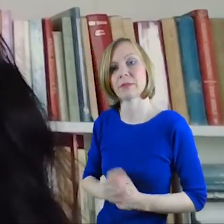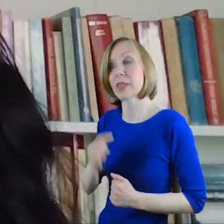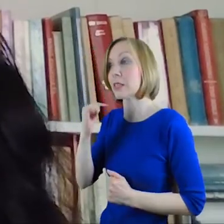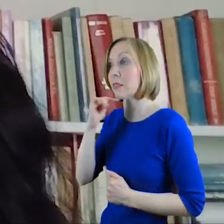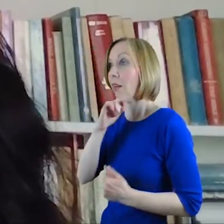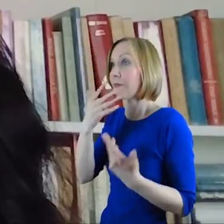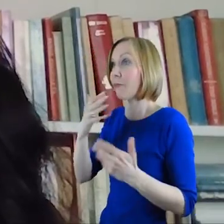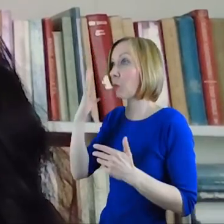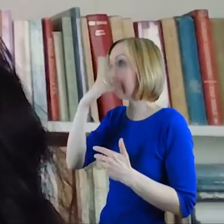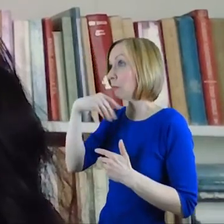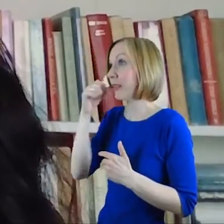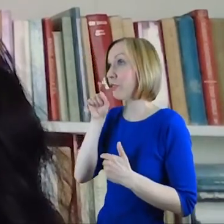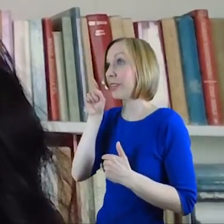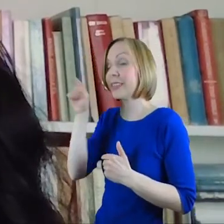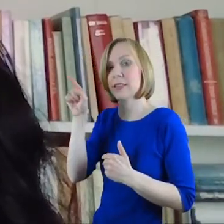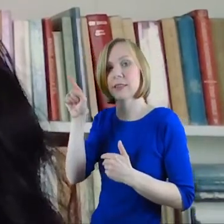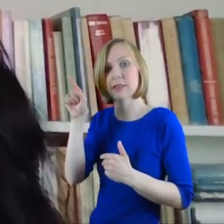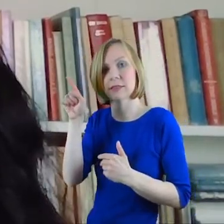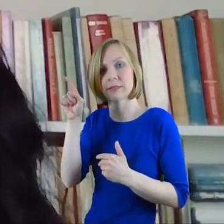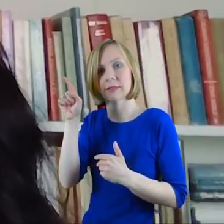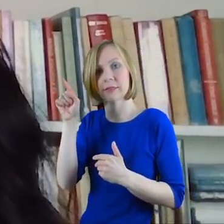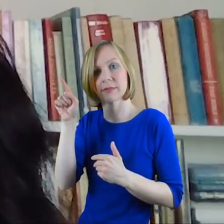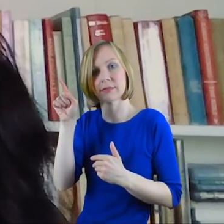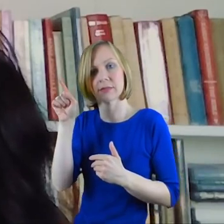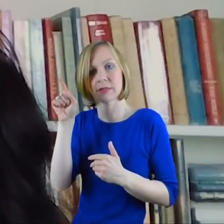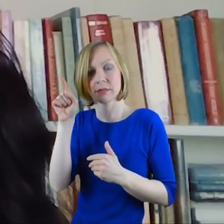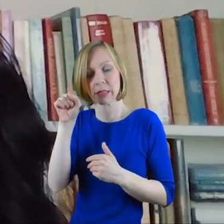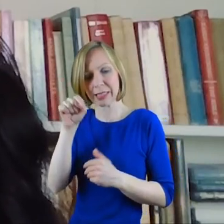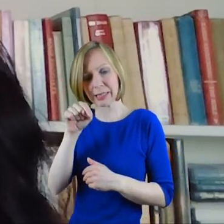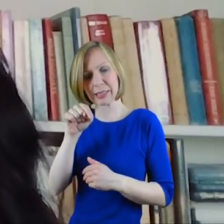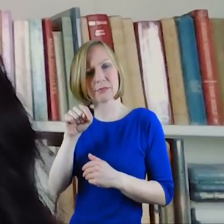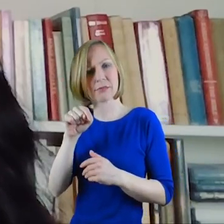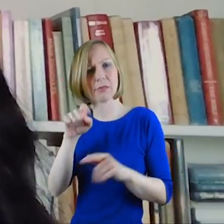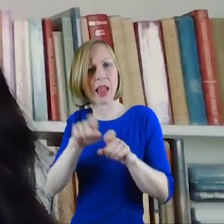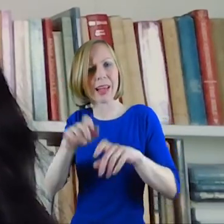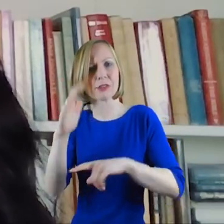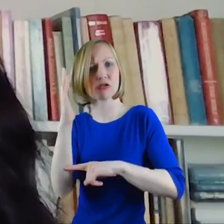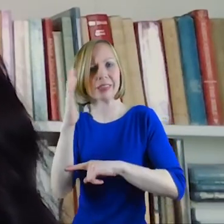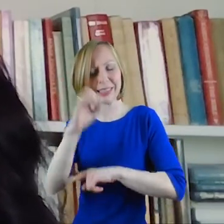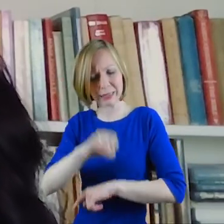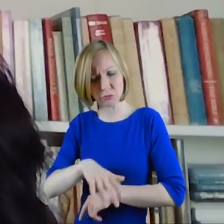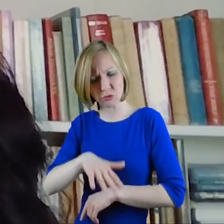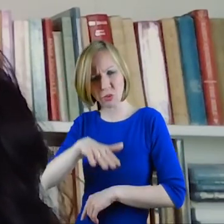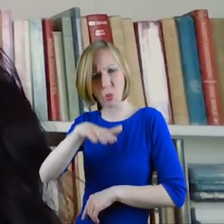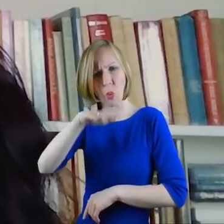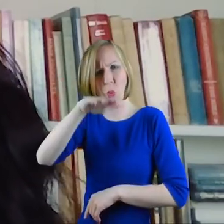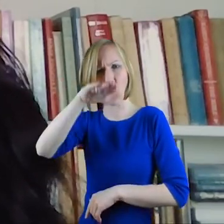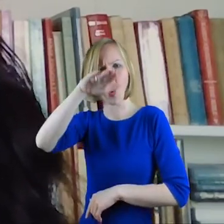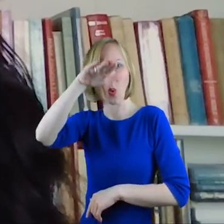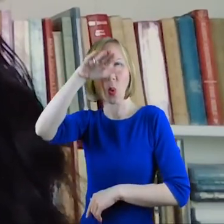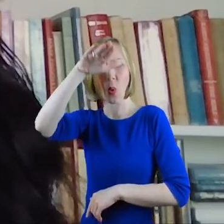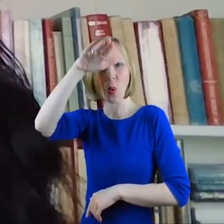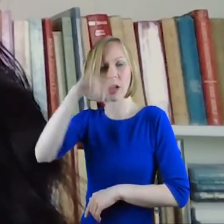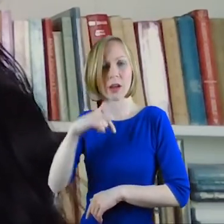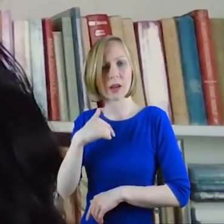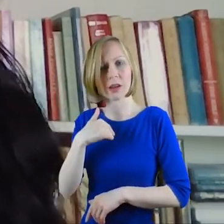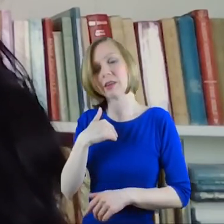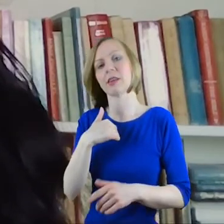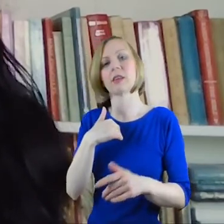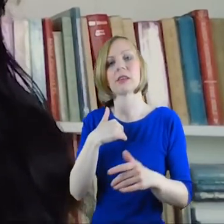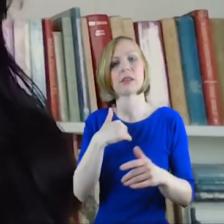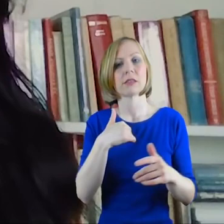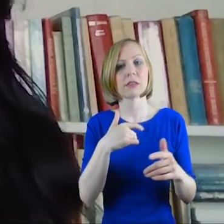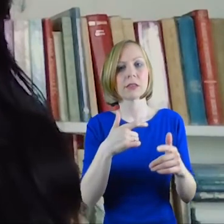Son born of spirit, who grew like supple rod of almond trees, and lost us in the crush